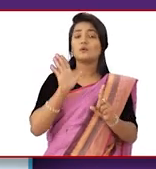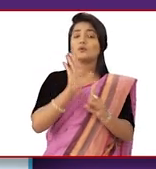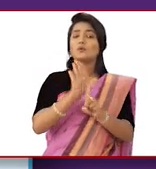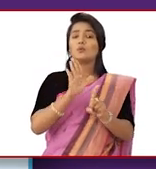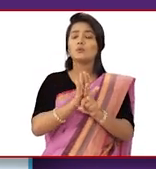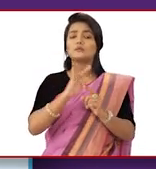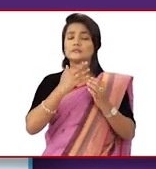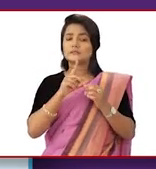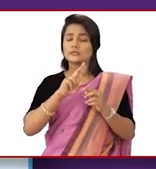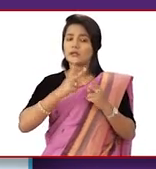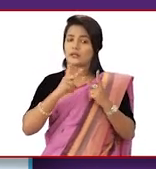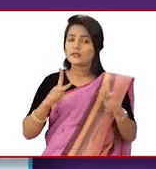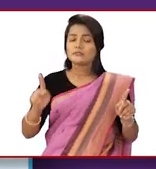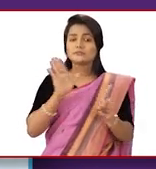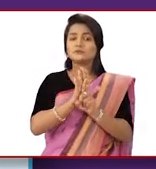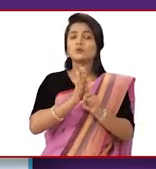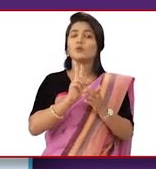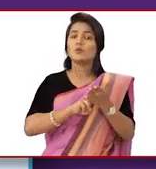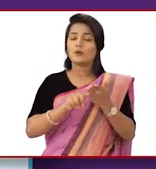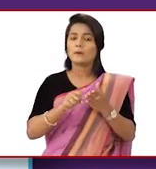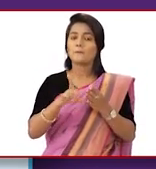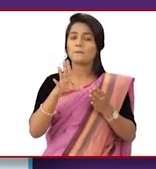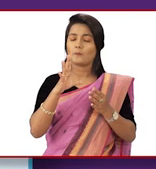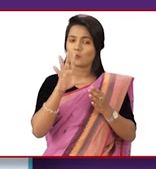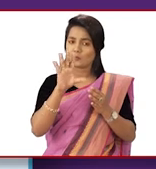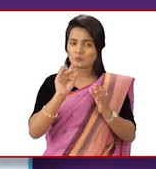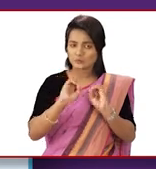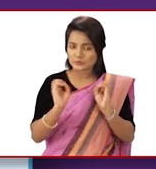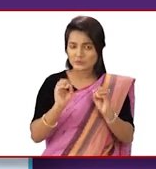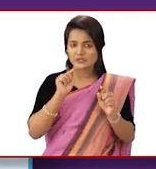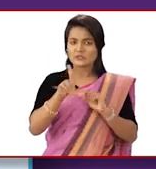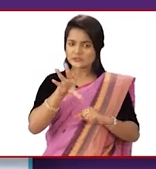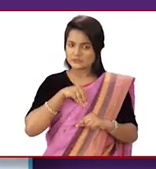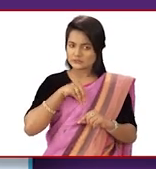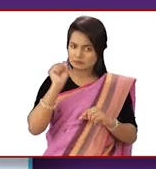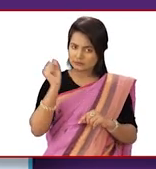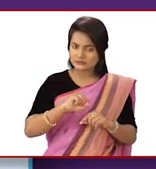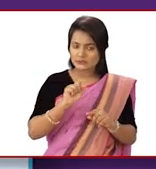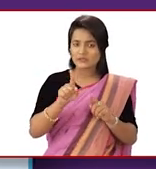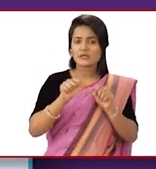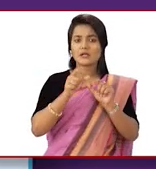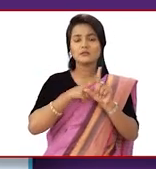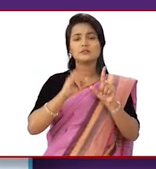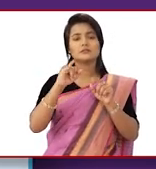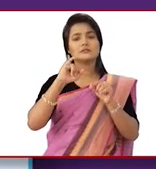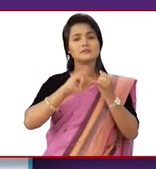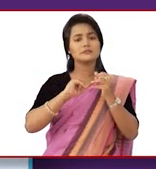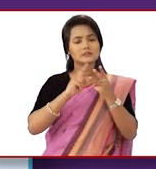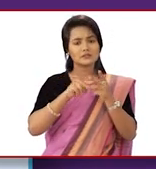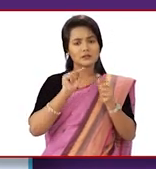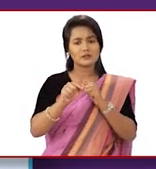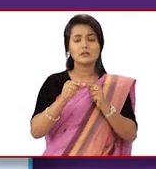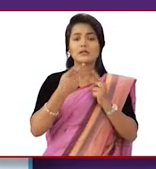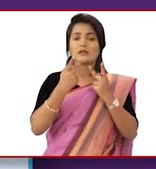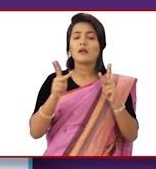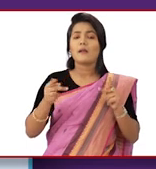you receive from the allies around you? And did you feel that having these allies in your life was a significant